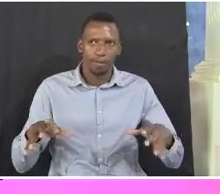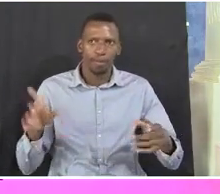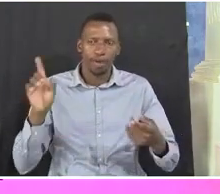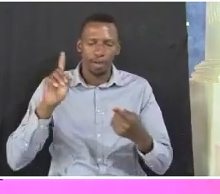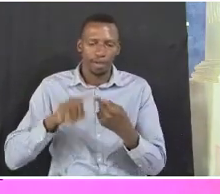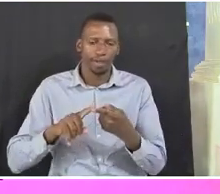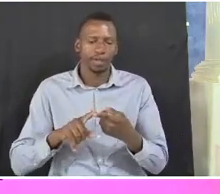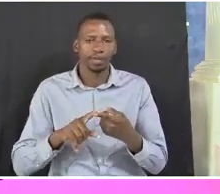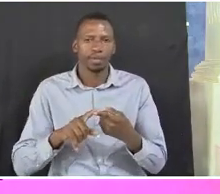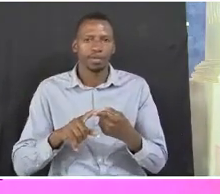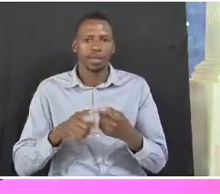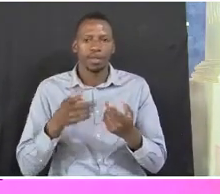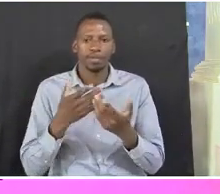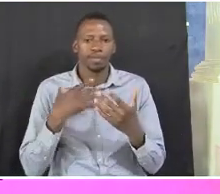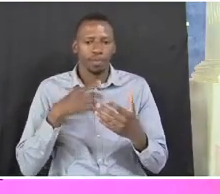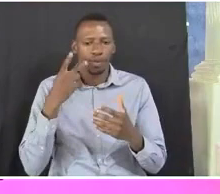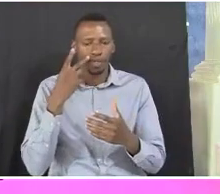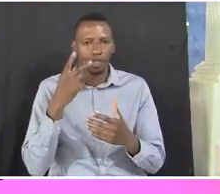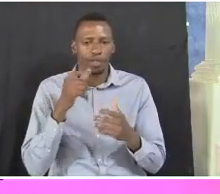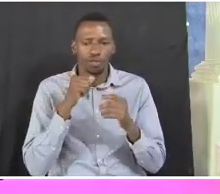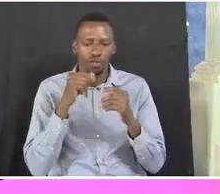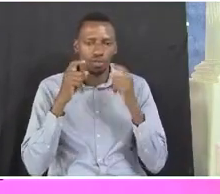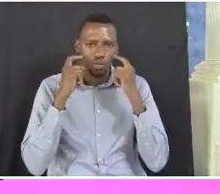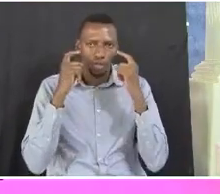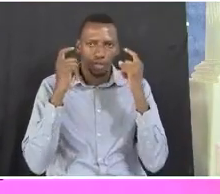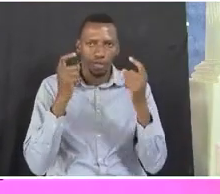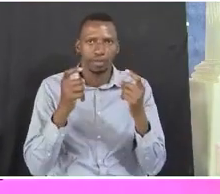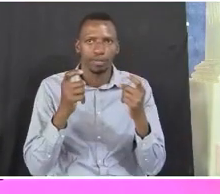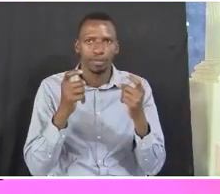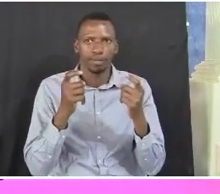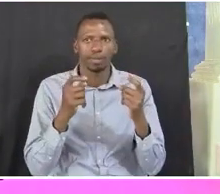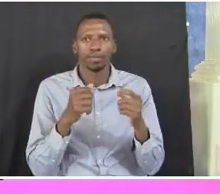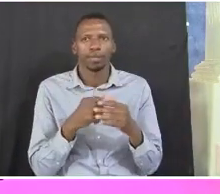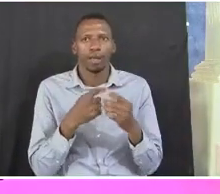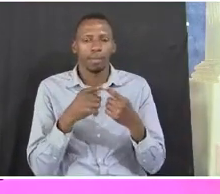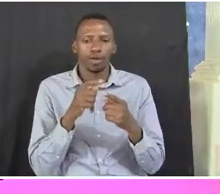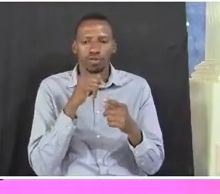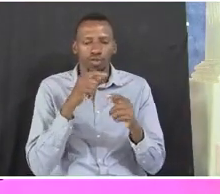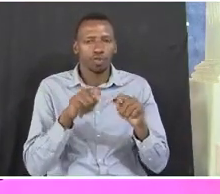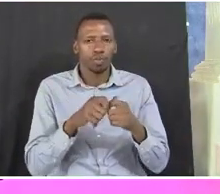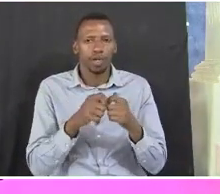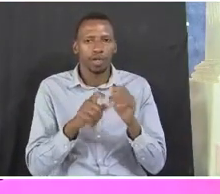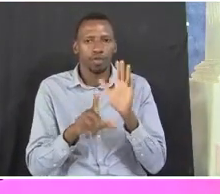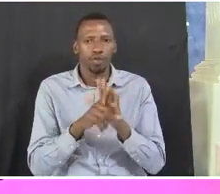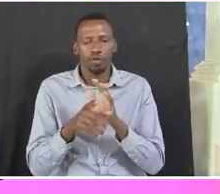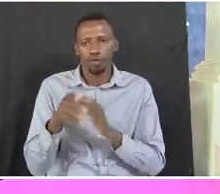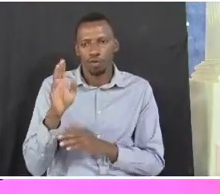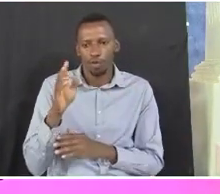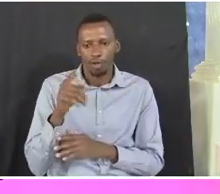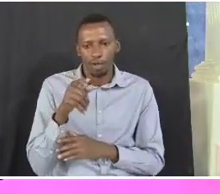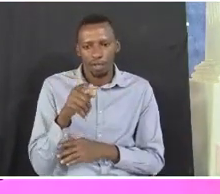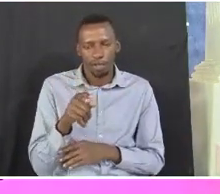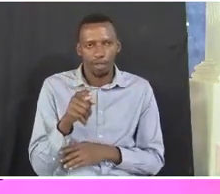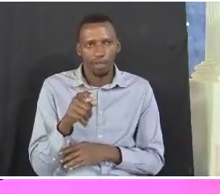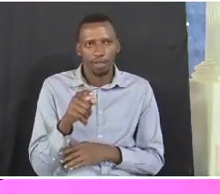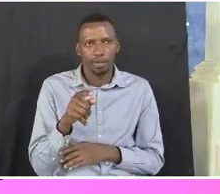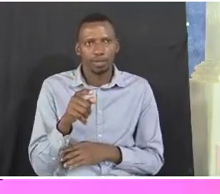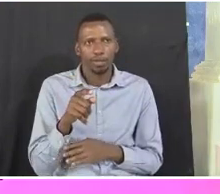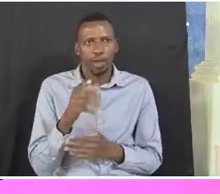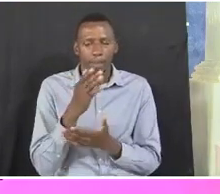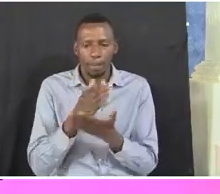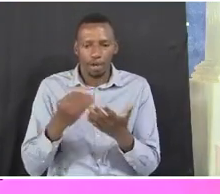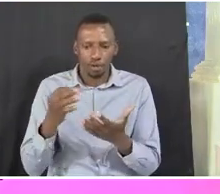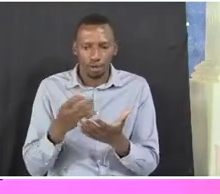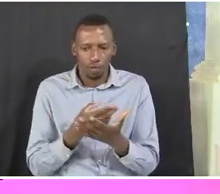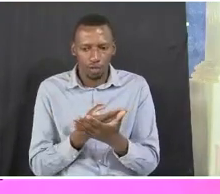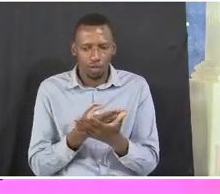ceased to be regarded as sin. But it was no less the violation of the law of God. It was fatal to the sacredness and